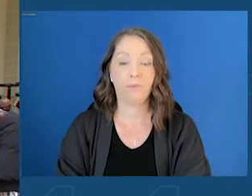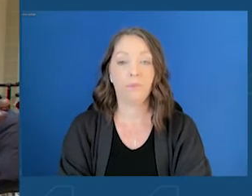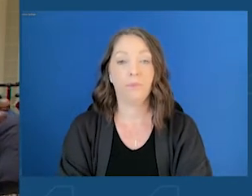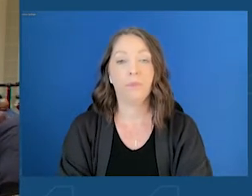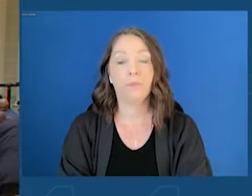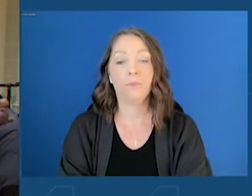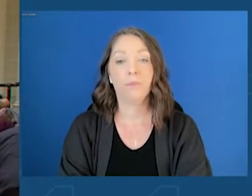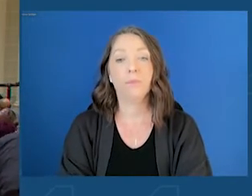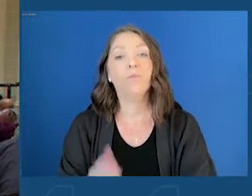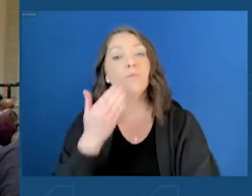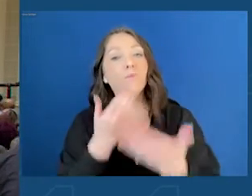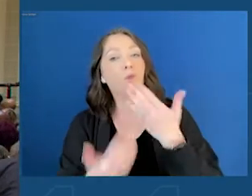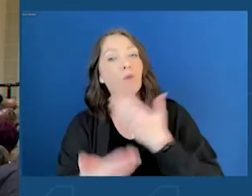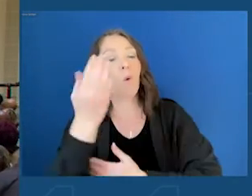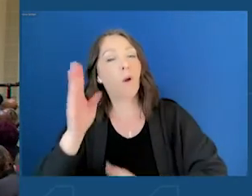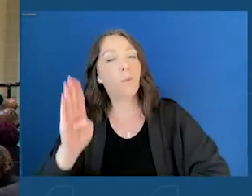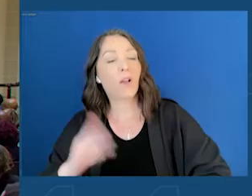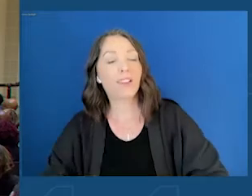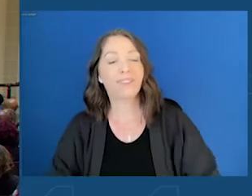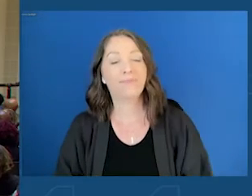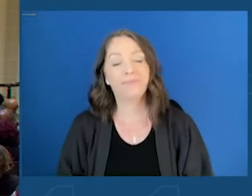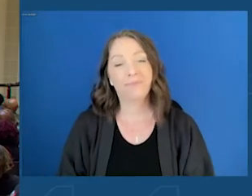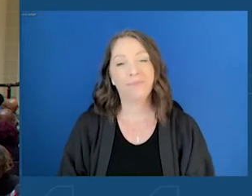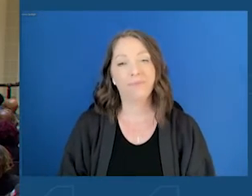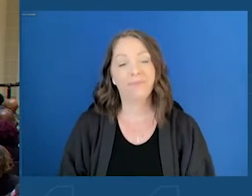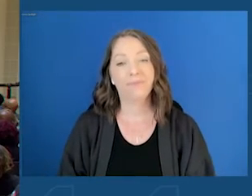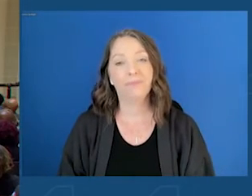Good morning, Brooklyn.